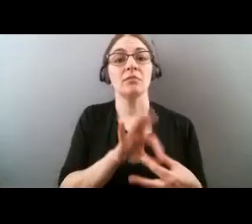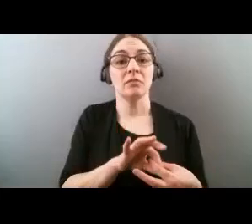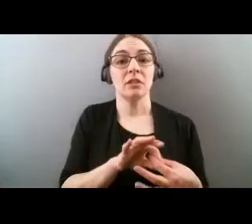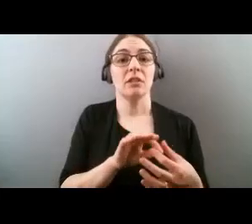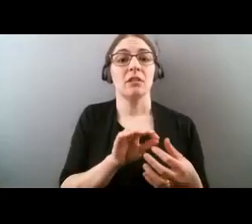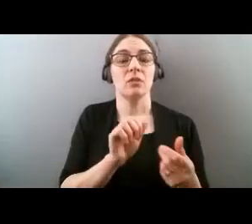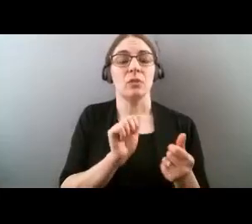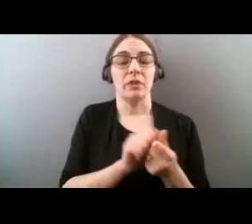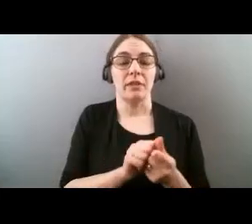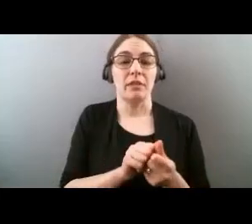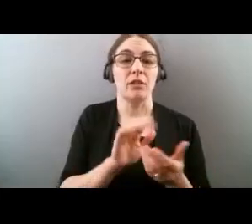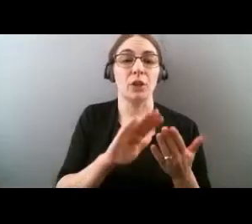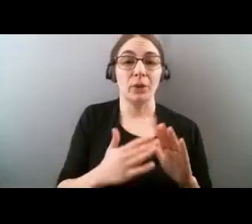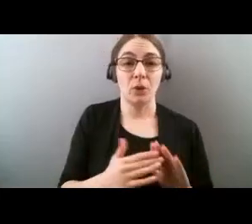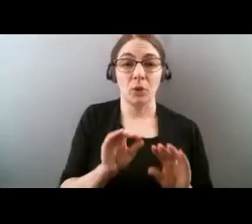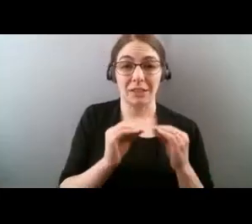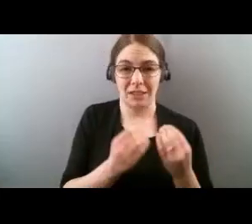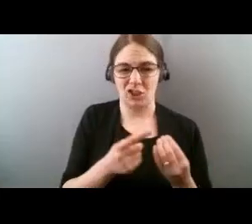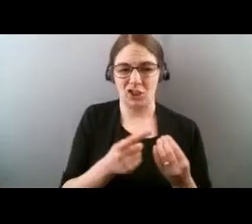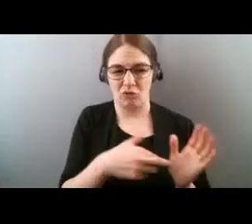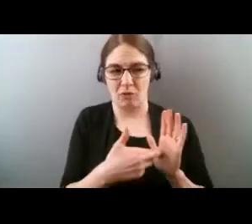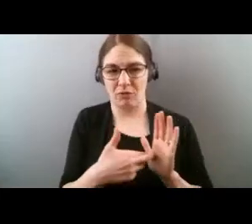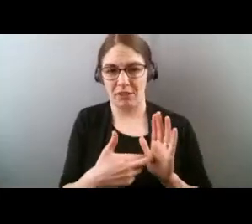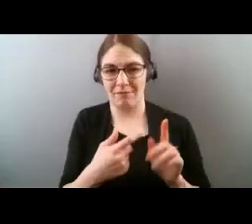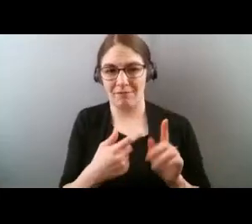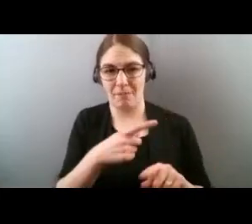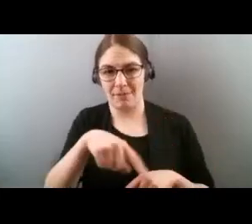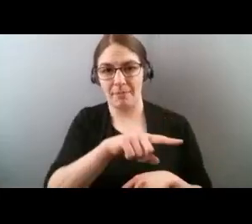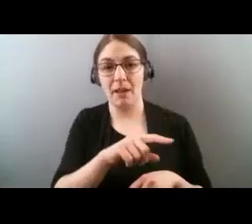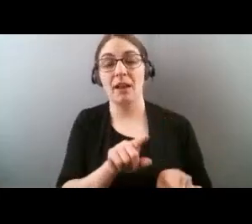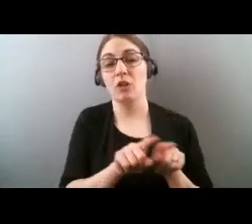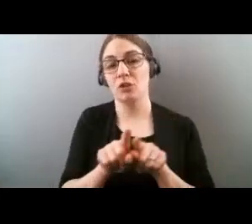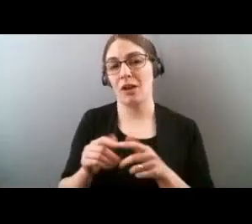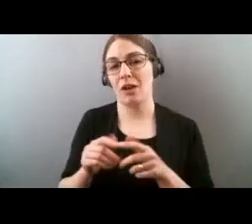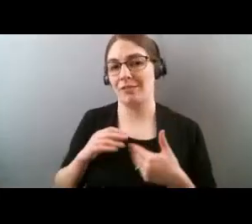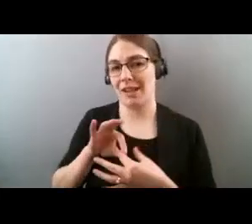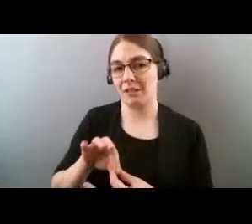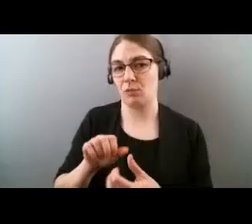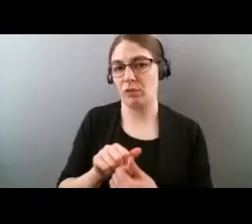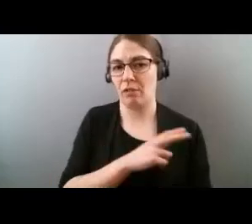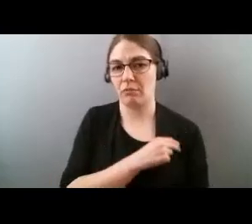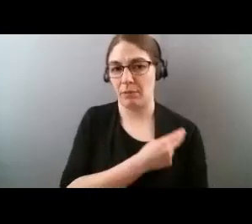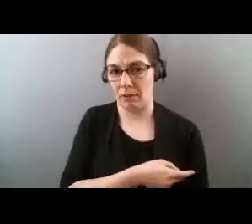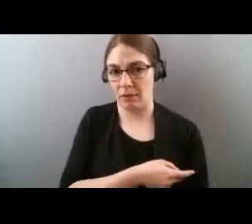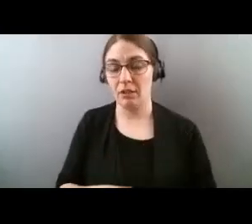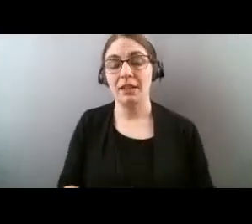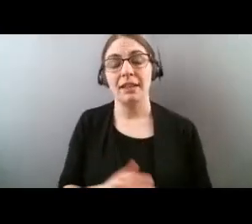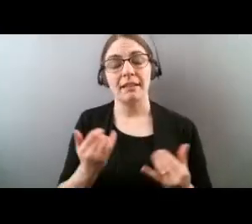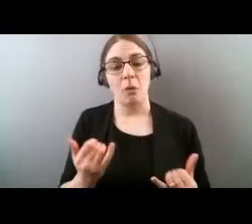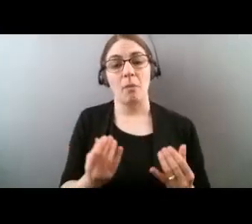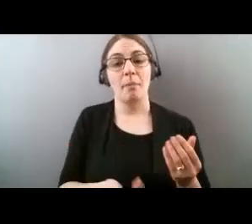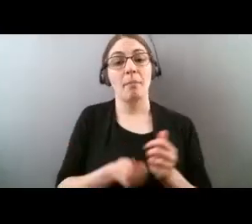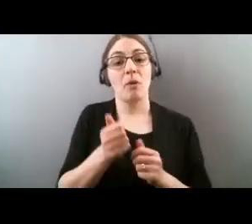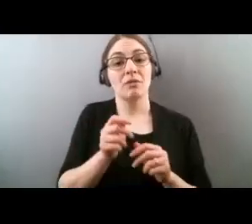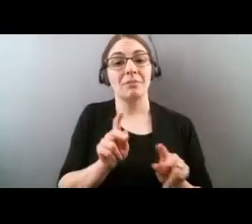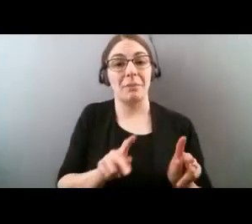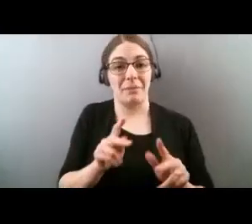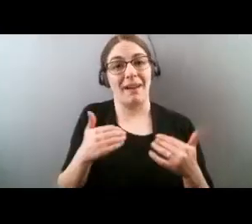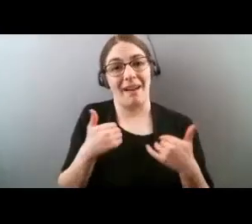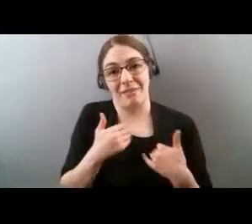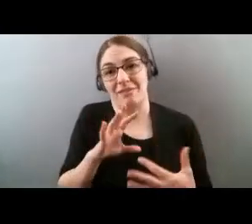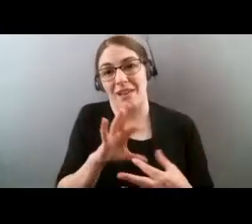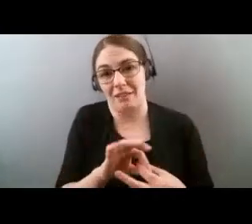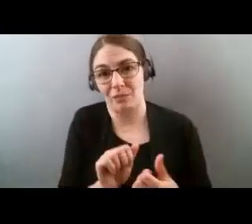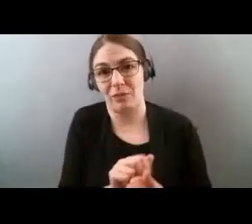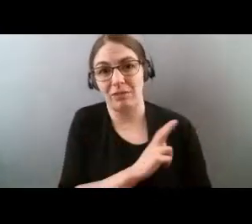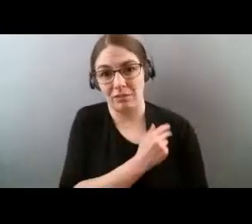they come as representatives from, as well as ties to the hospital. Now, most people have ties to a hospital, right? You